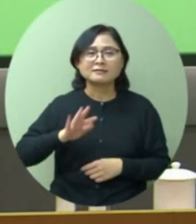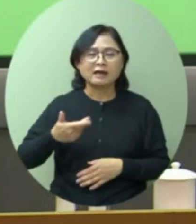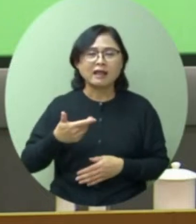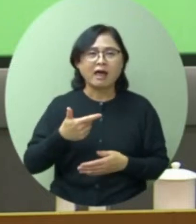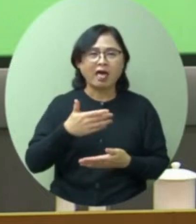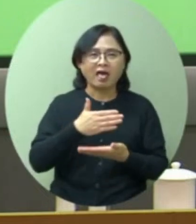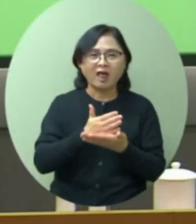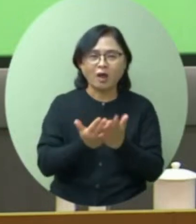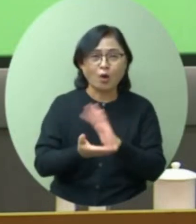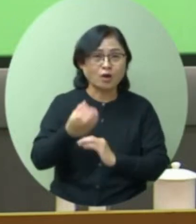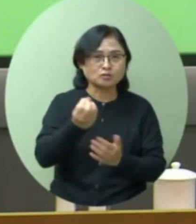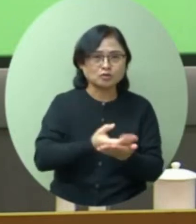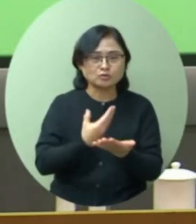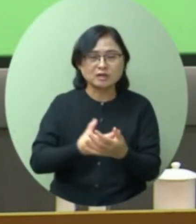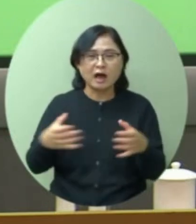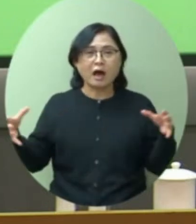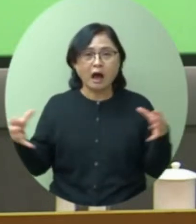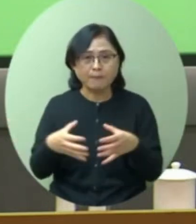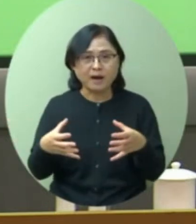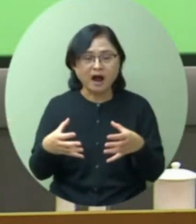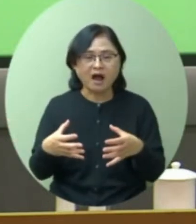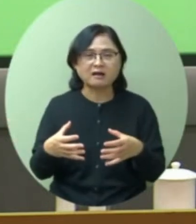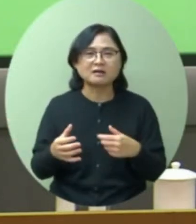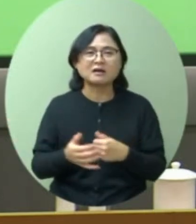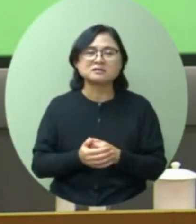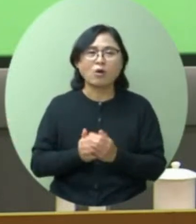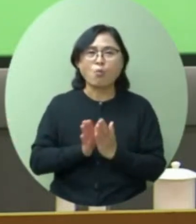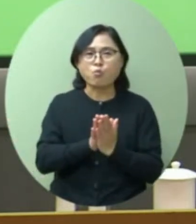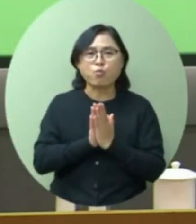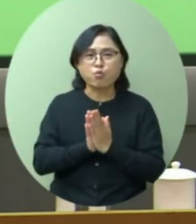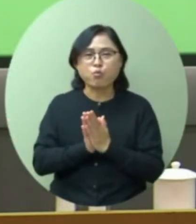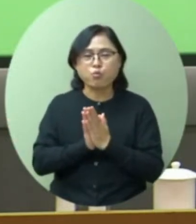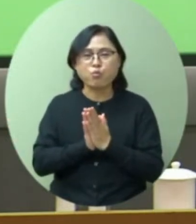also a synergy effect. Hong